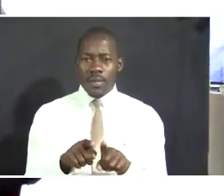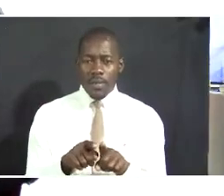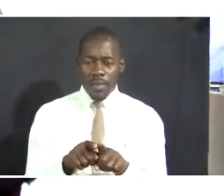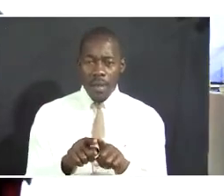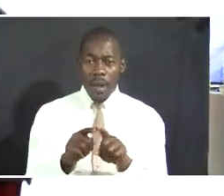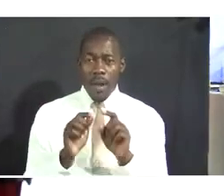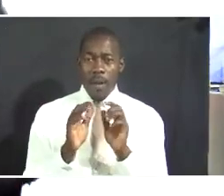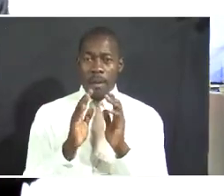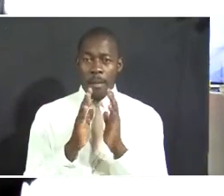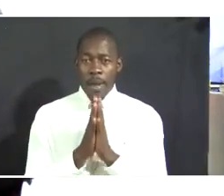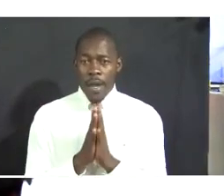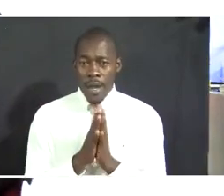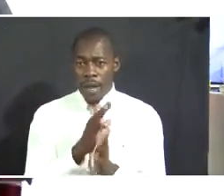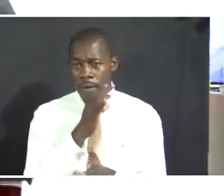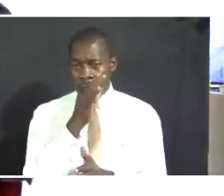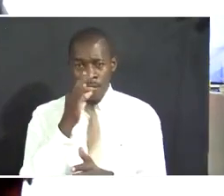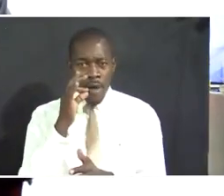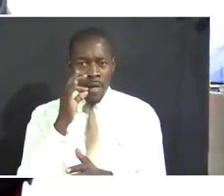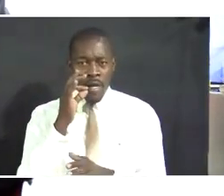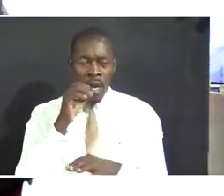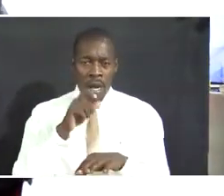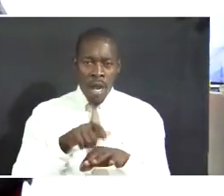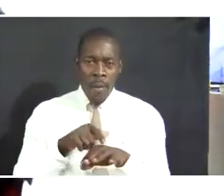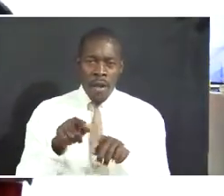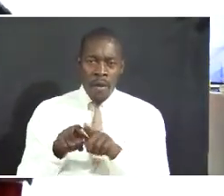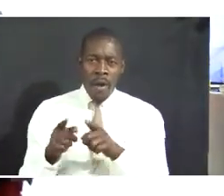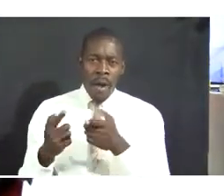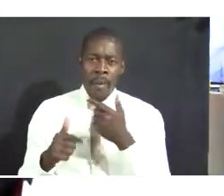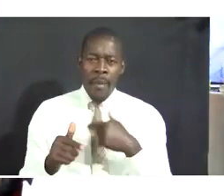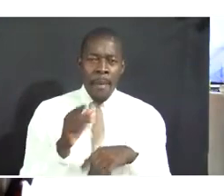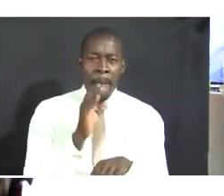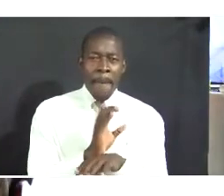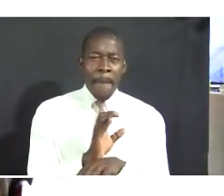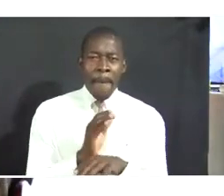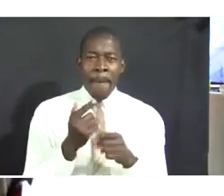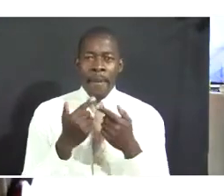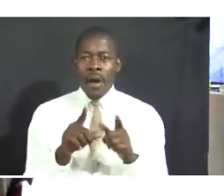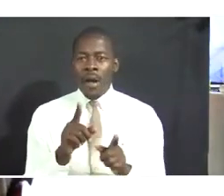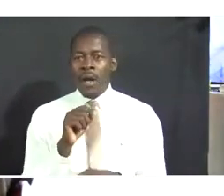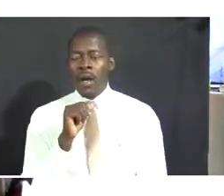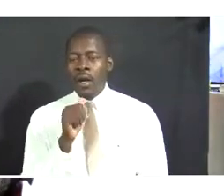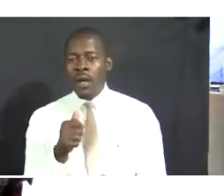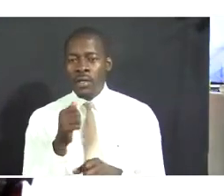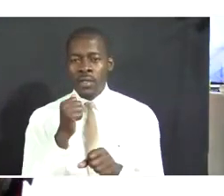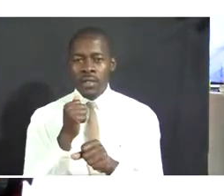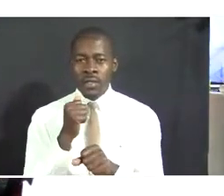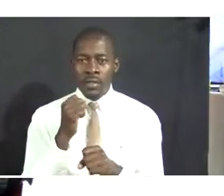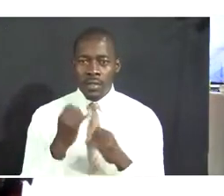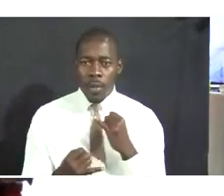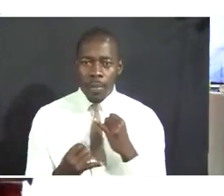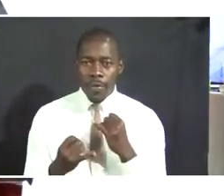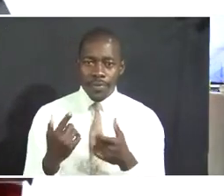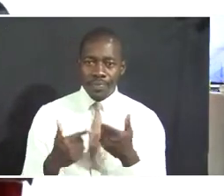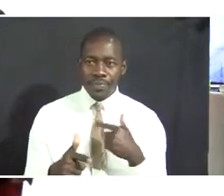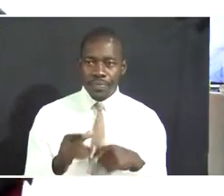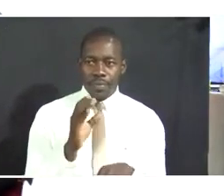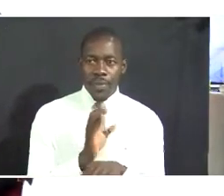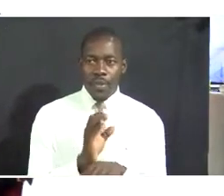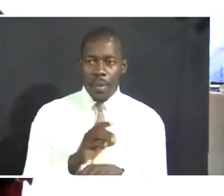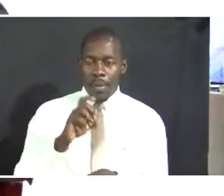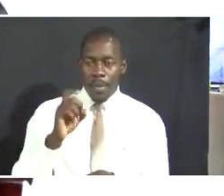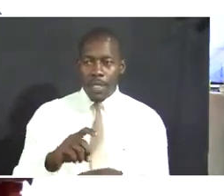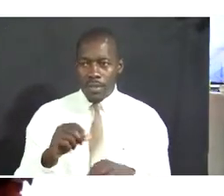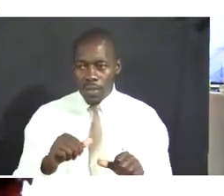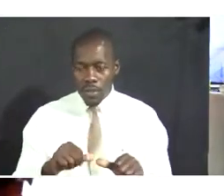prayer and fasting and coming to church. But that does not stop us from coming to church. We must